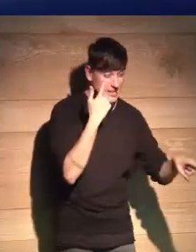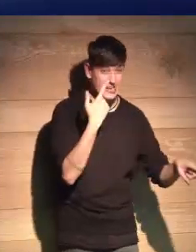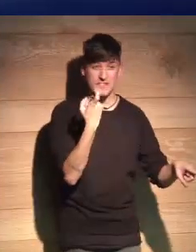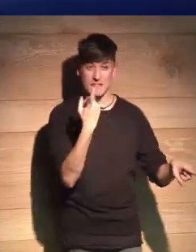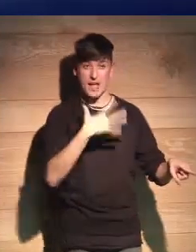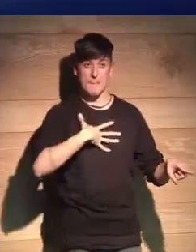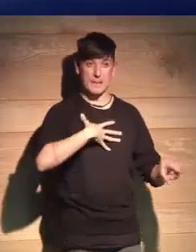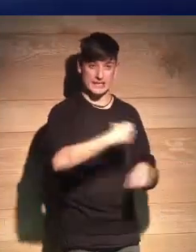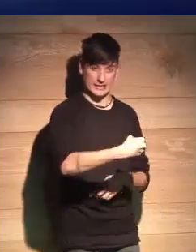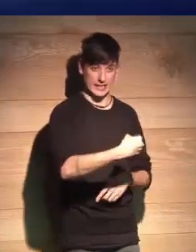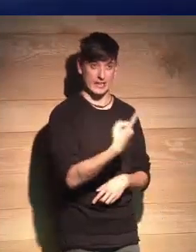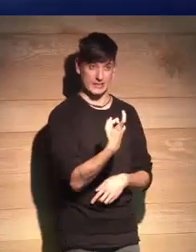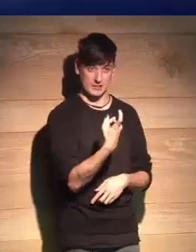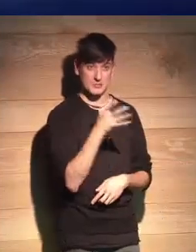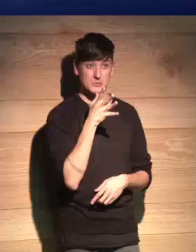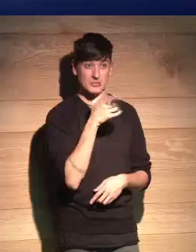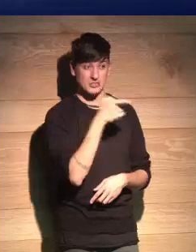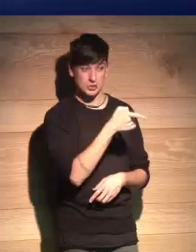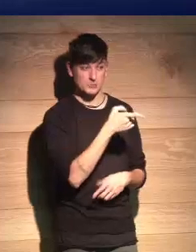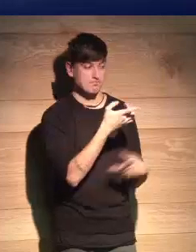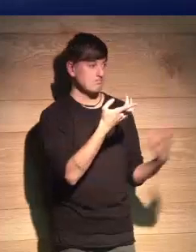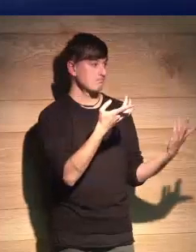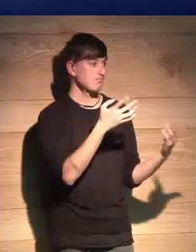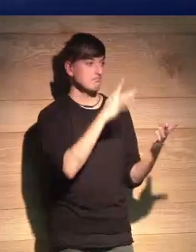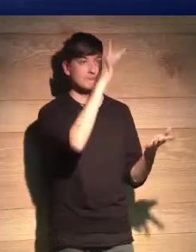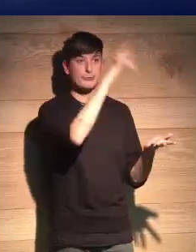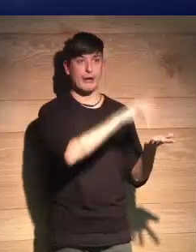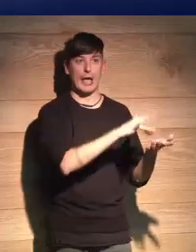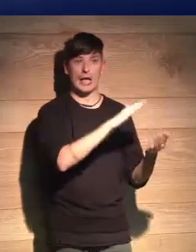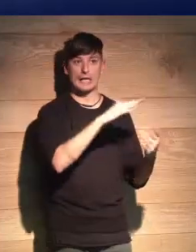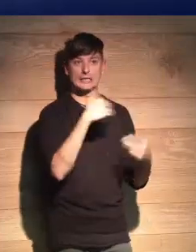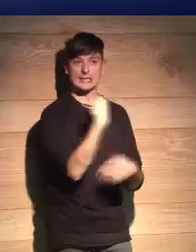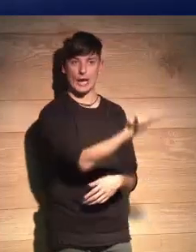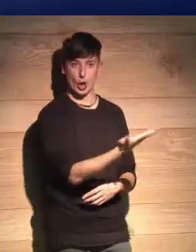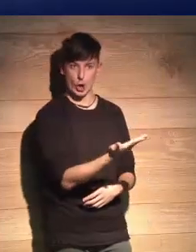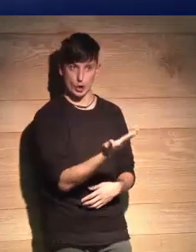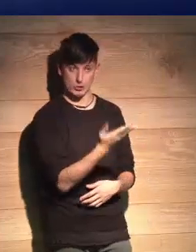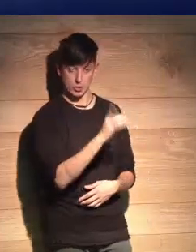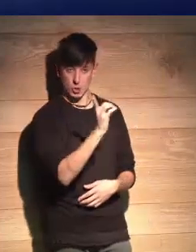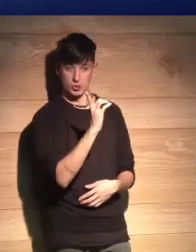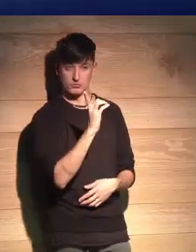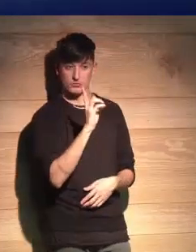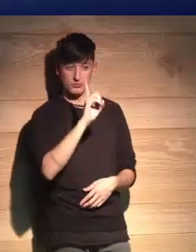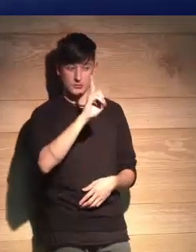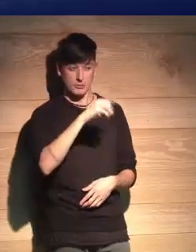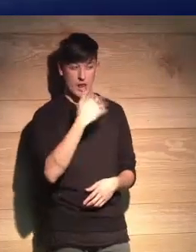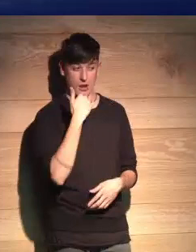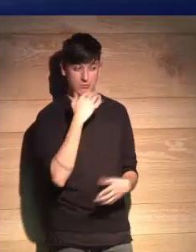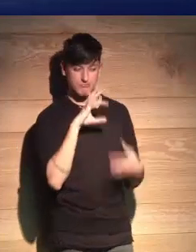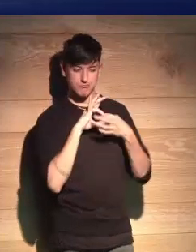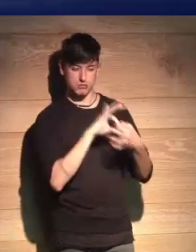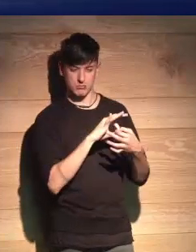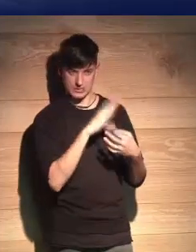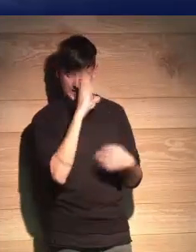need to be bold and be courageous, because these are not external facts only. These are also facts that do concern